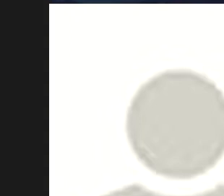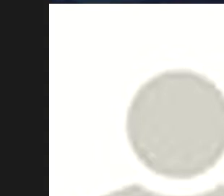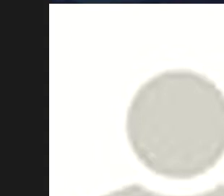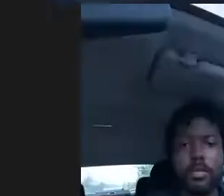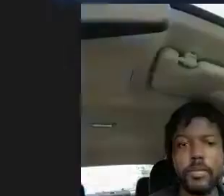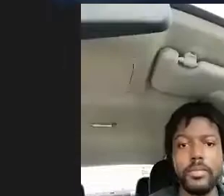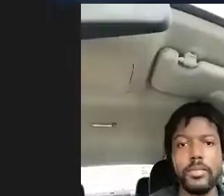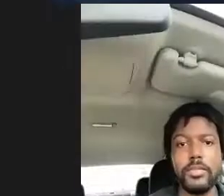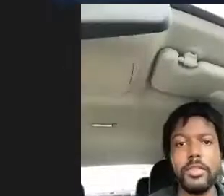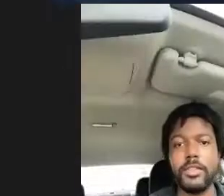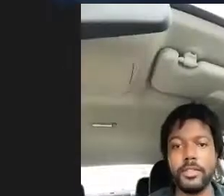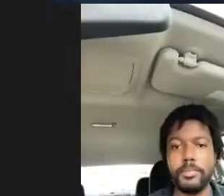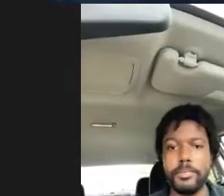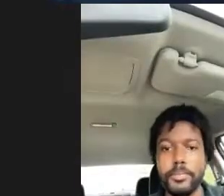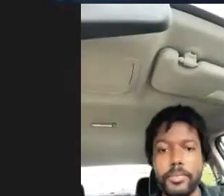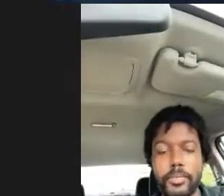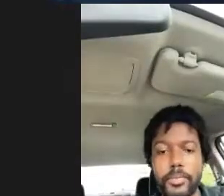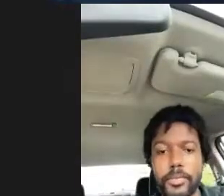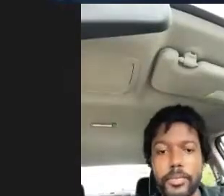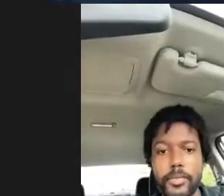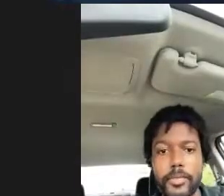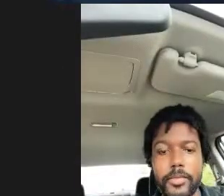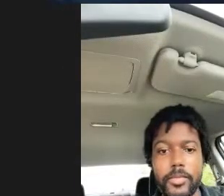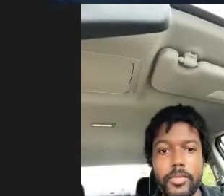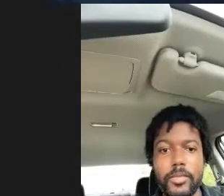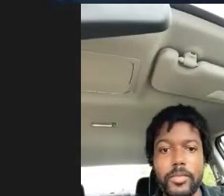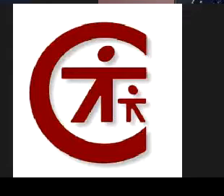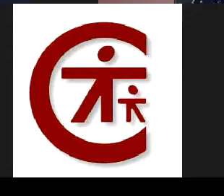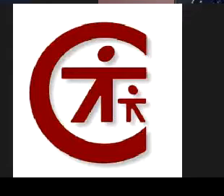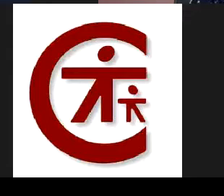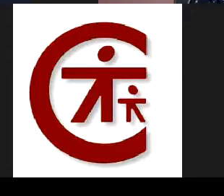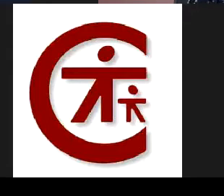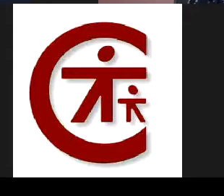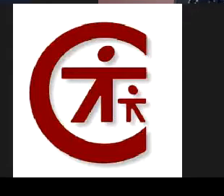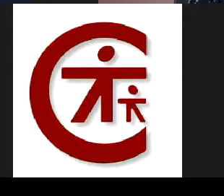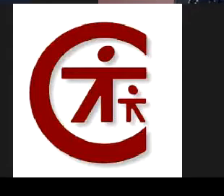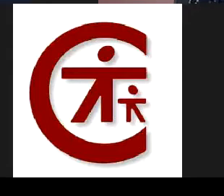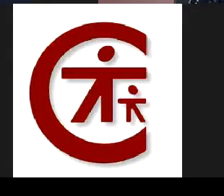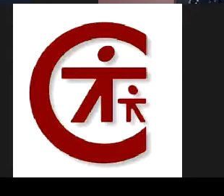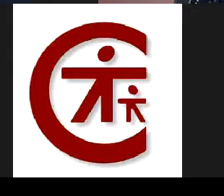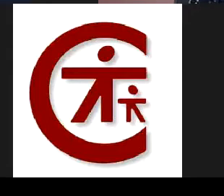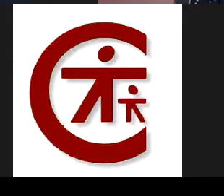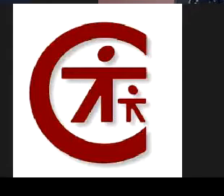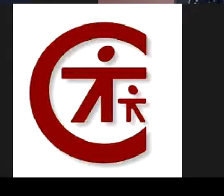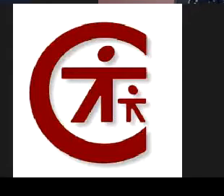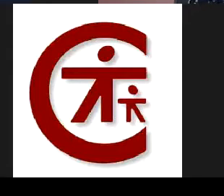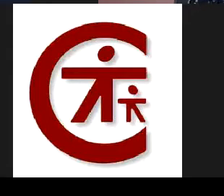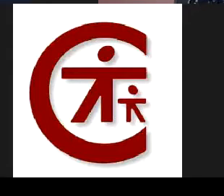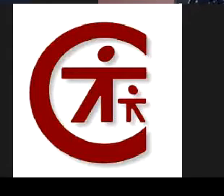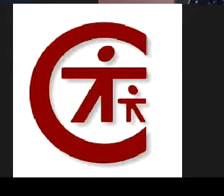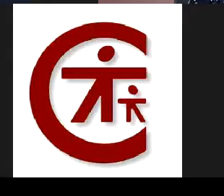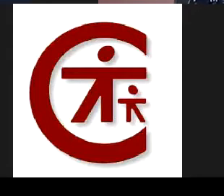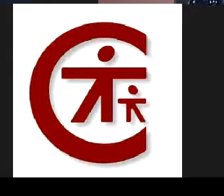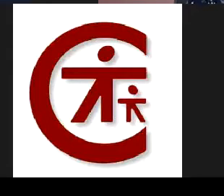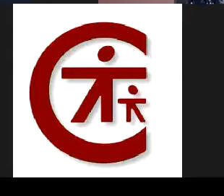And my main focus is astrobiology and bioinformatics. And so I can help out with some